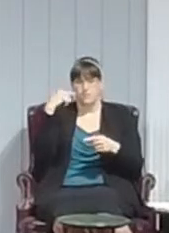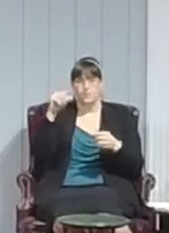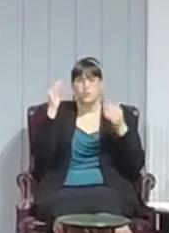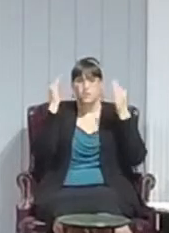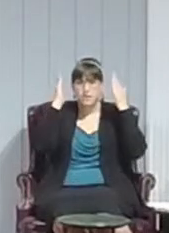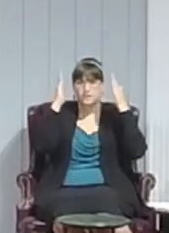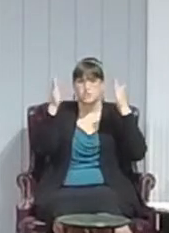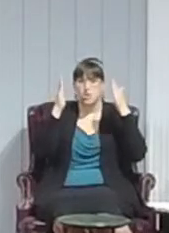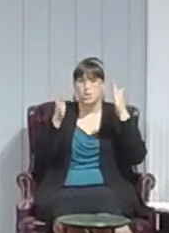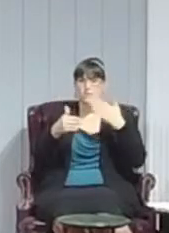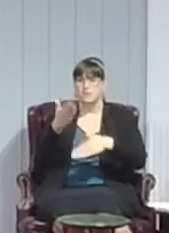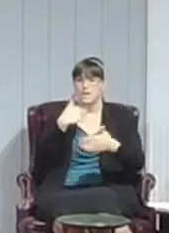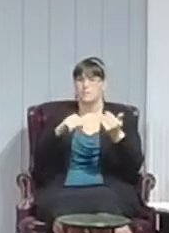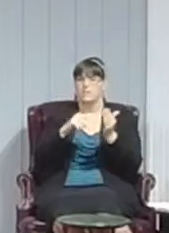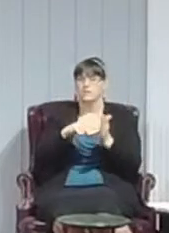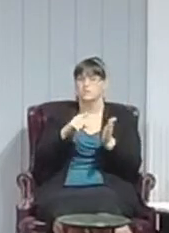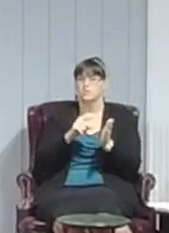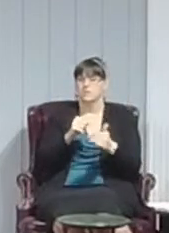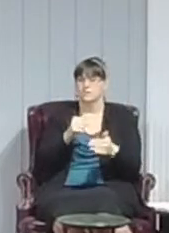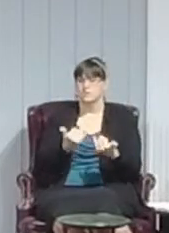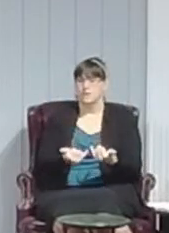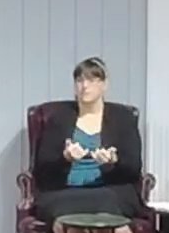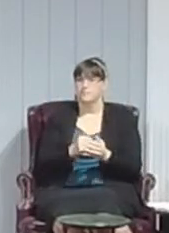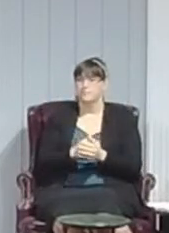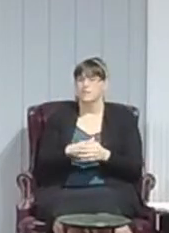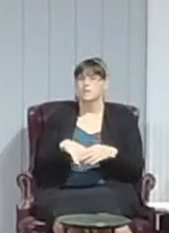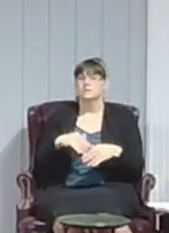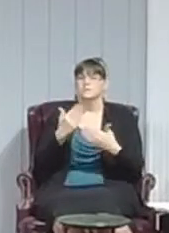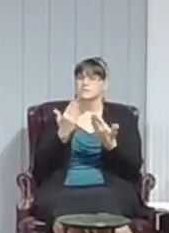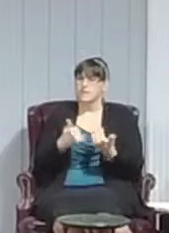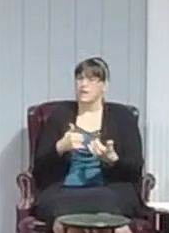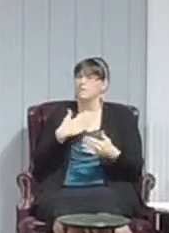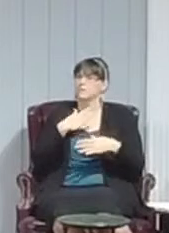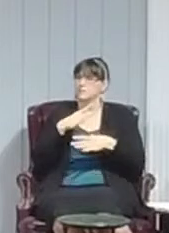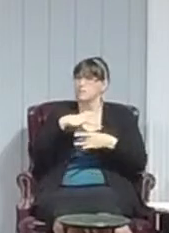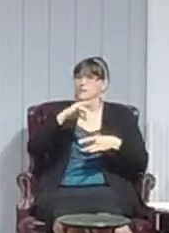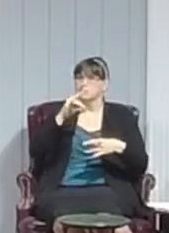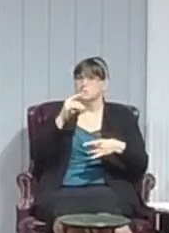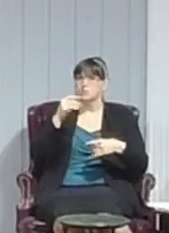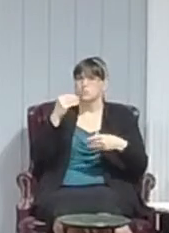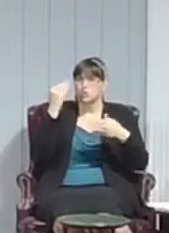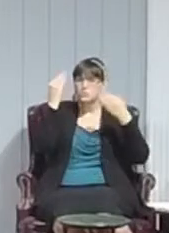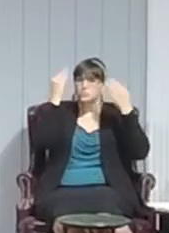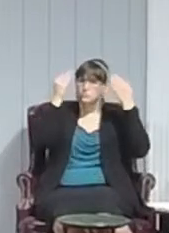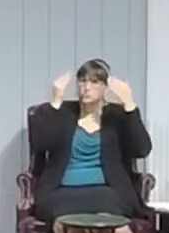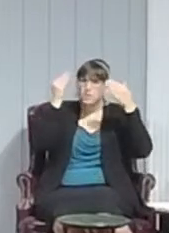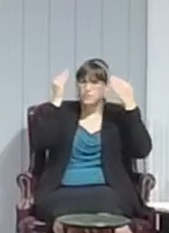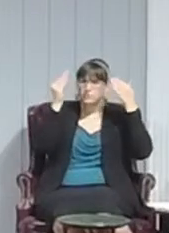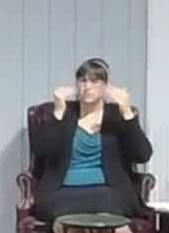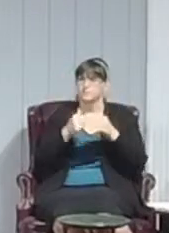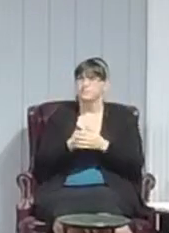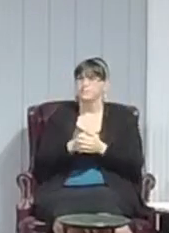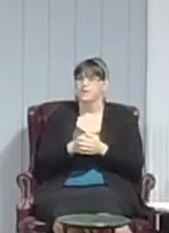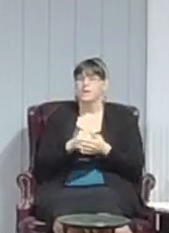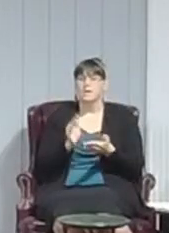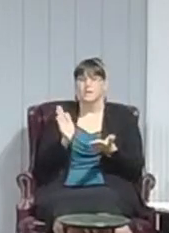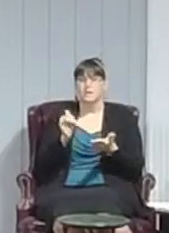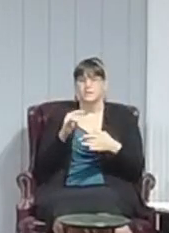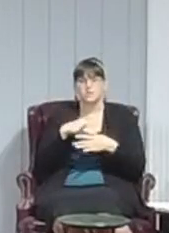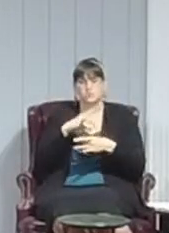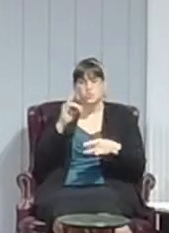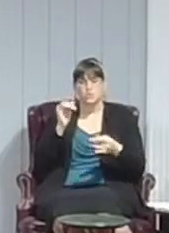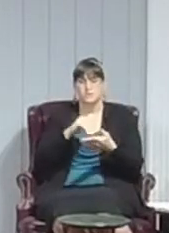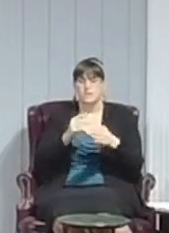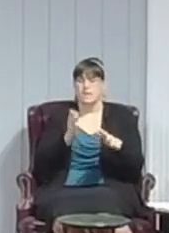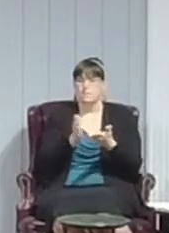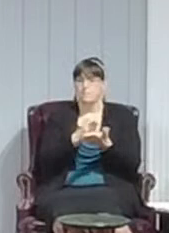my soul troubled. He had a troubled soul. The soul is that part of a man that connects with his surroundings,